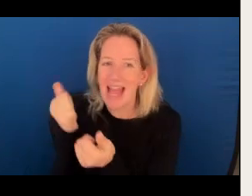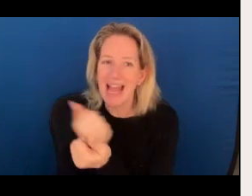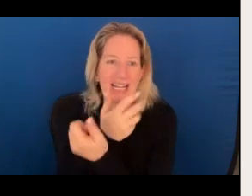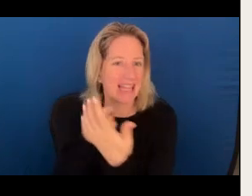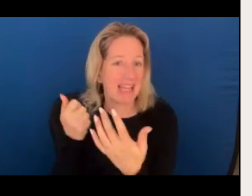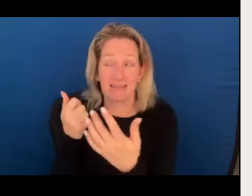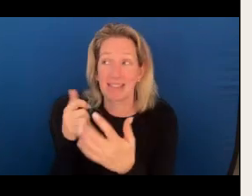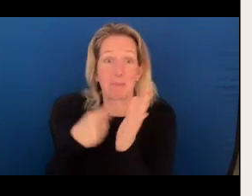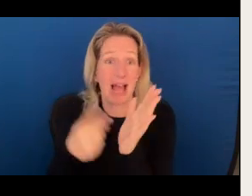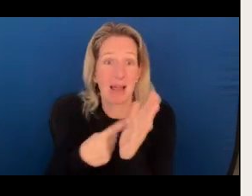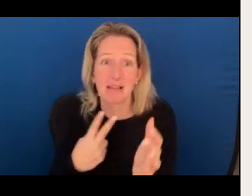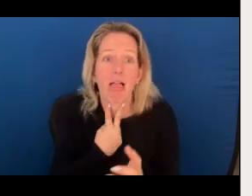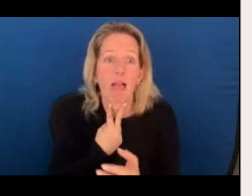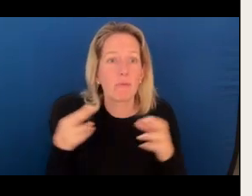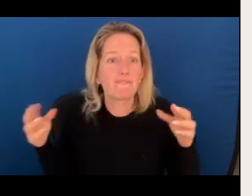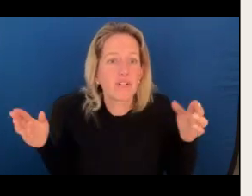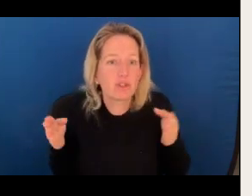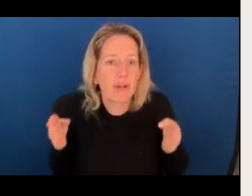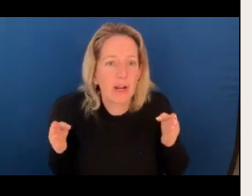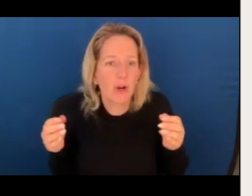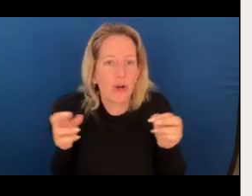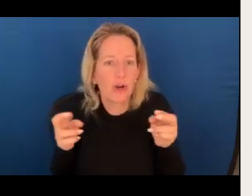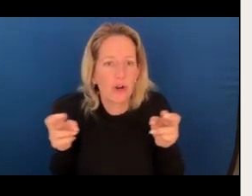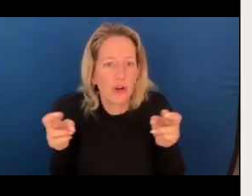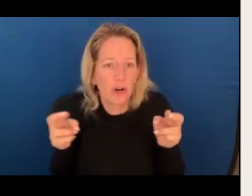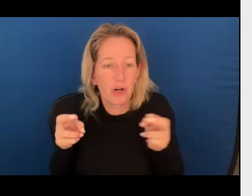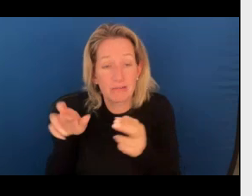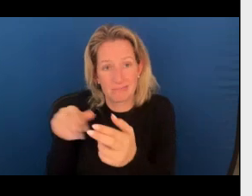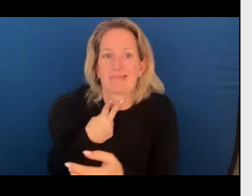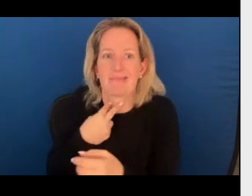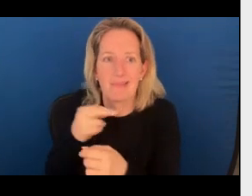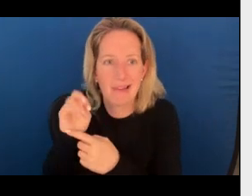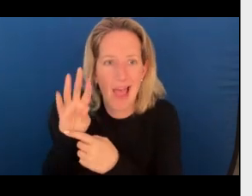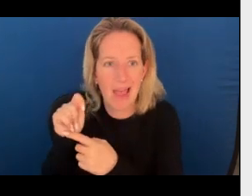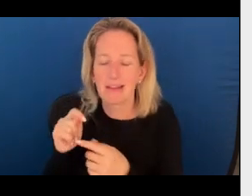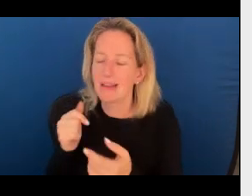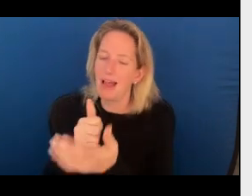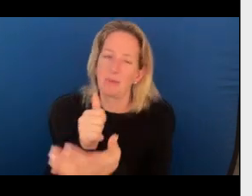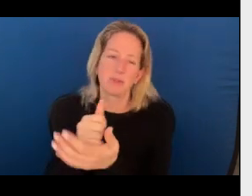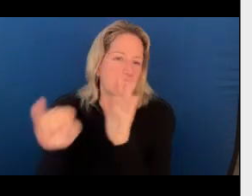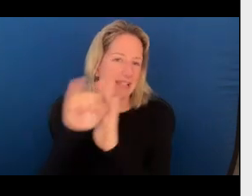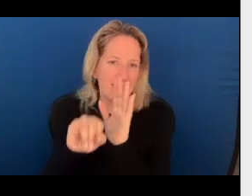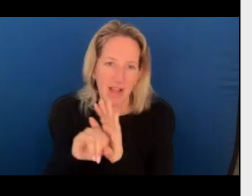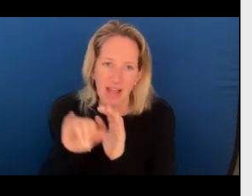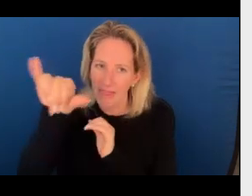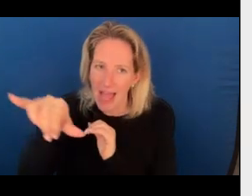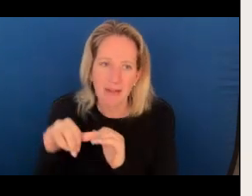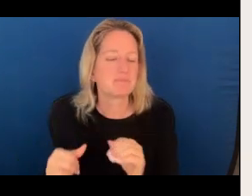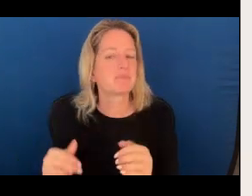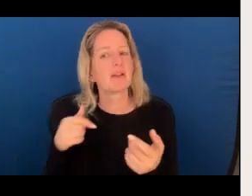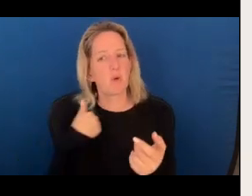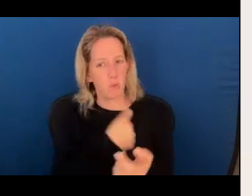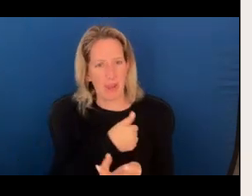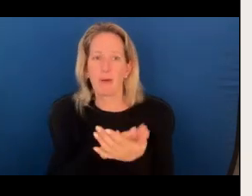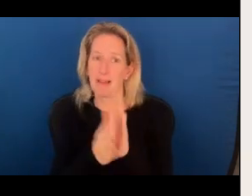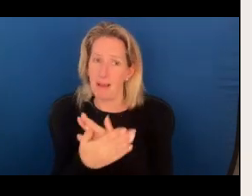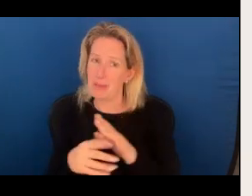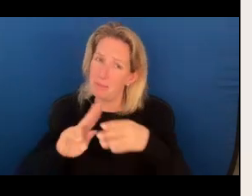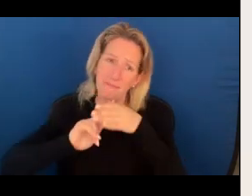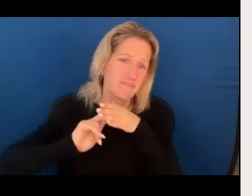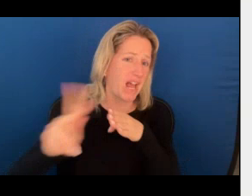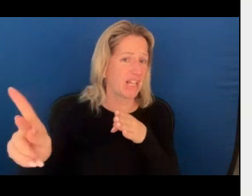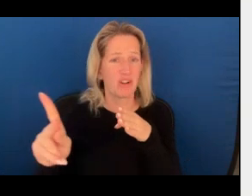know, to whatever in their TEDs, helping them quantify that and identify those things. And so, like I said, we're becoming professionals at cleanup.